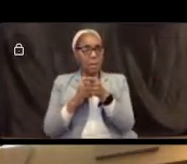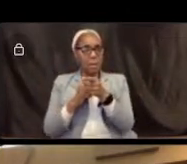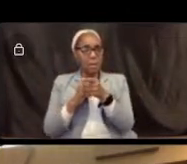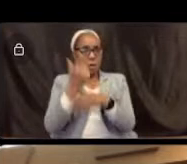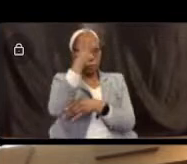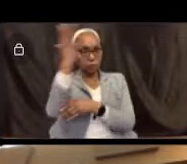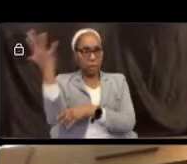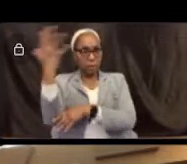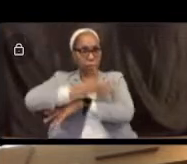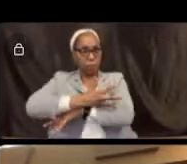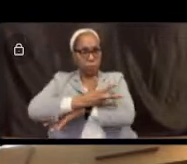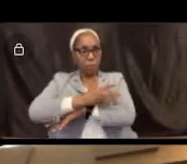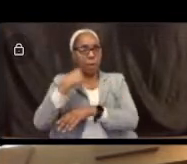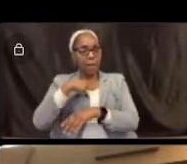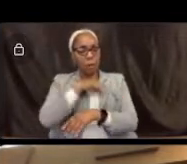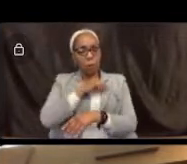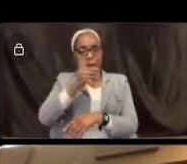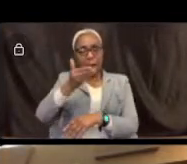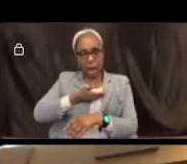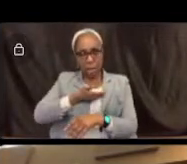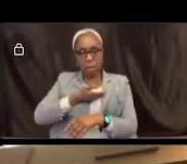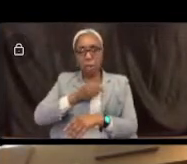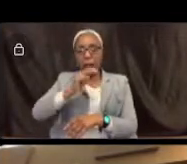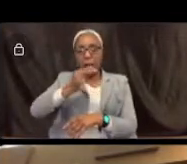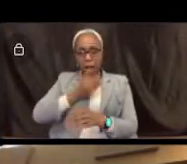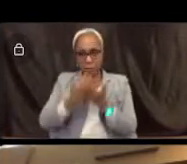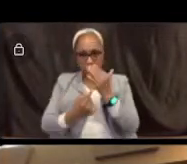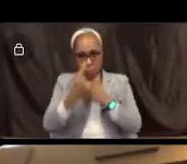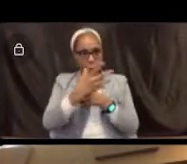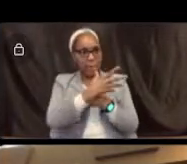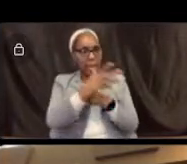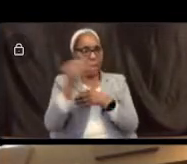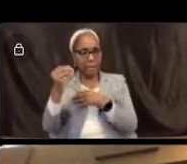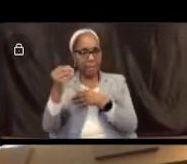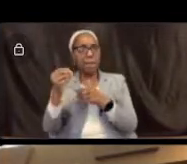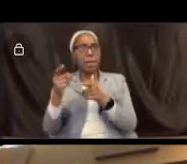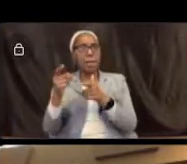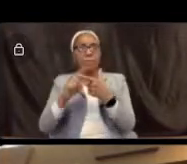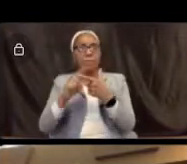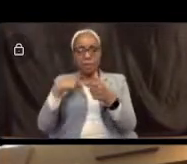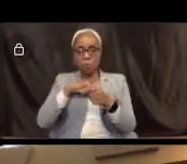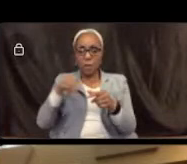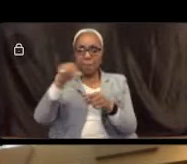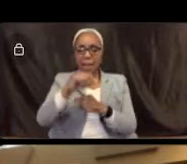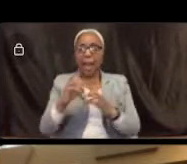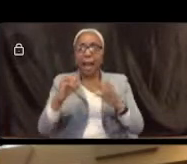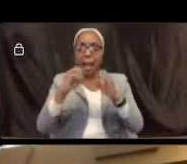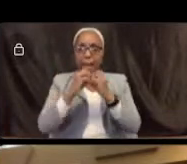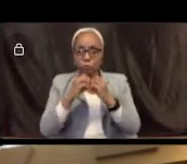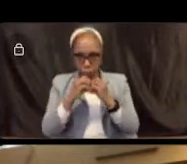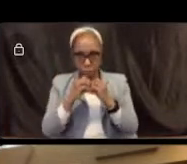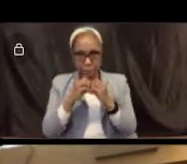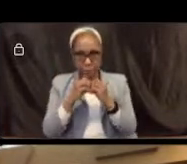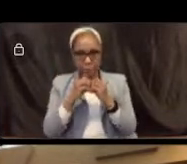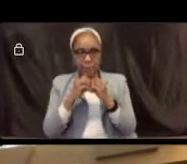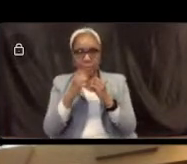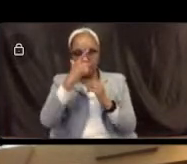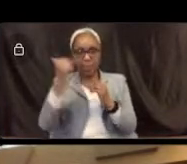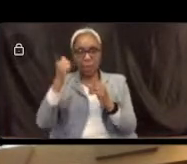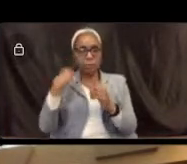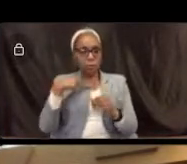trees fell, we hired someone, and then we had to pay extra